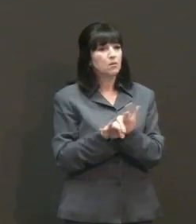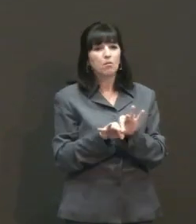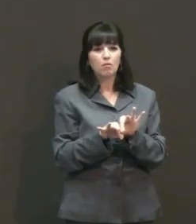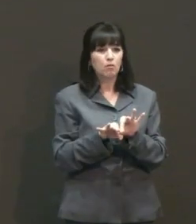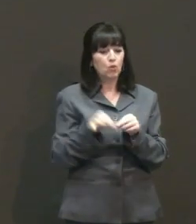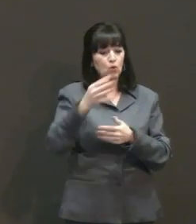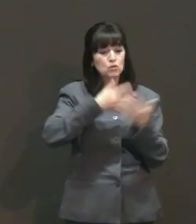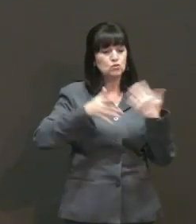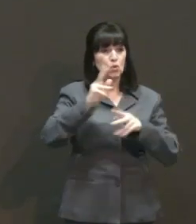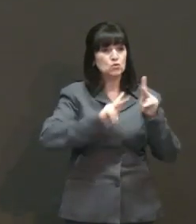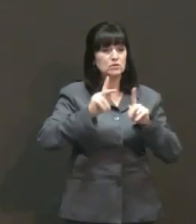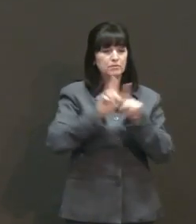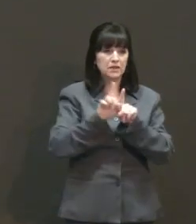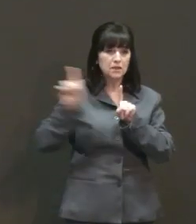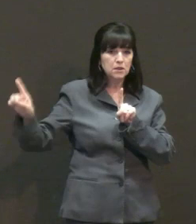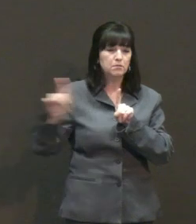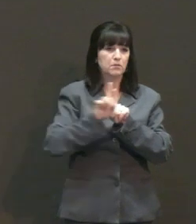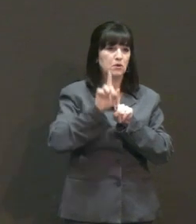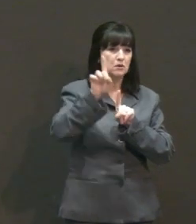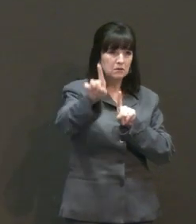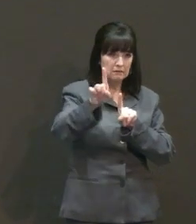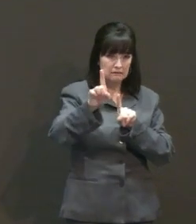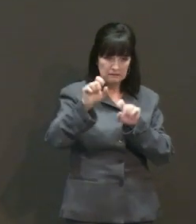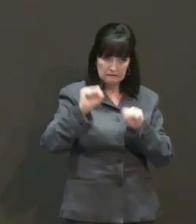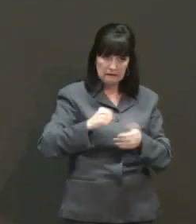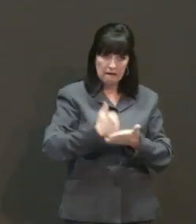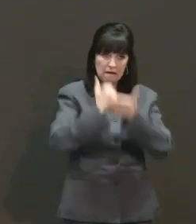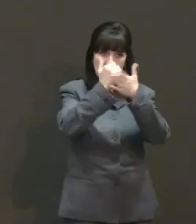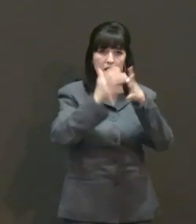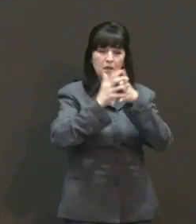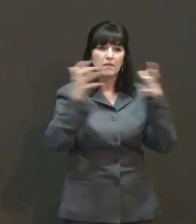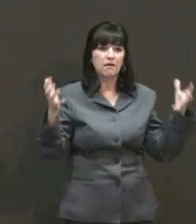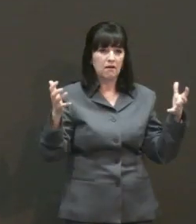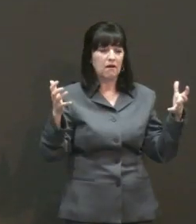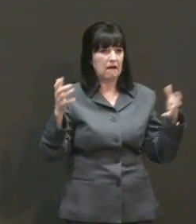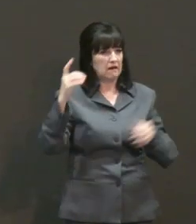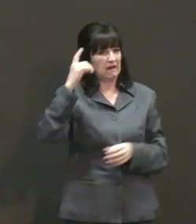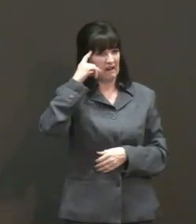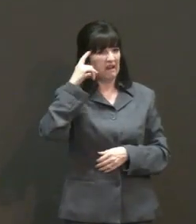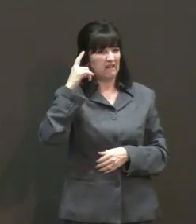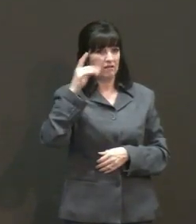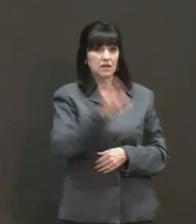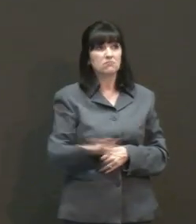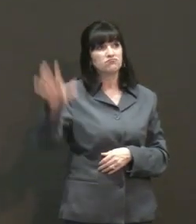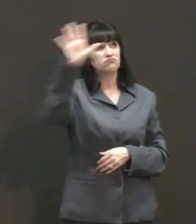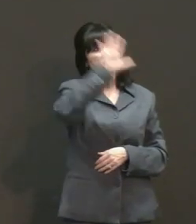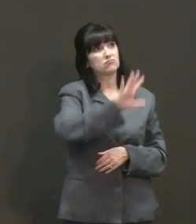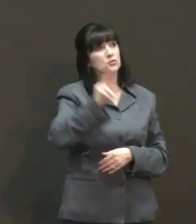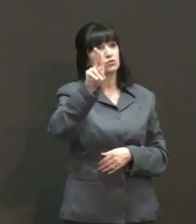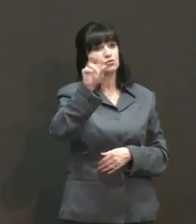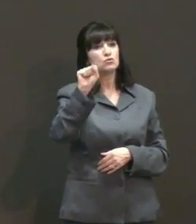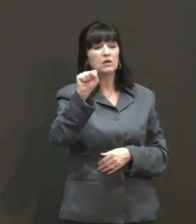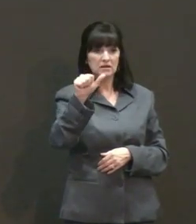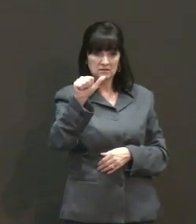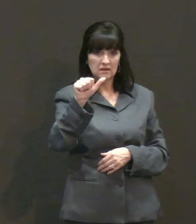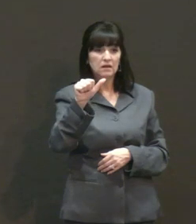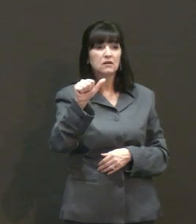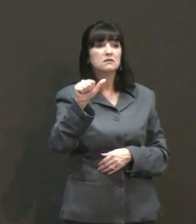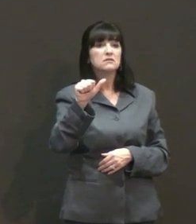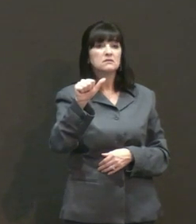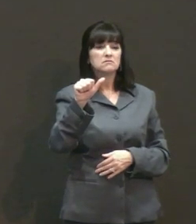And I also think we're probably one of the only states in the nation that's still doing